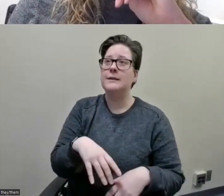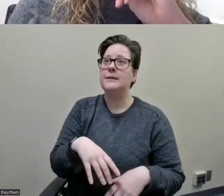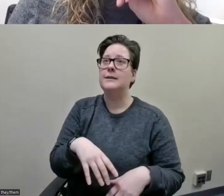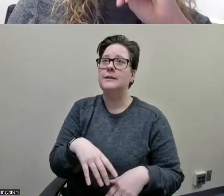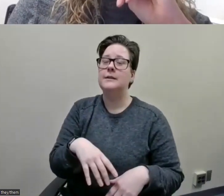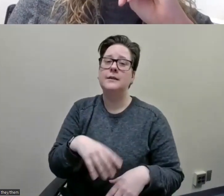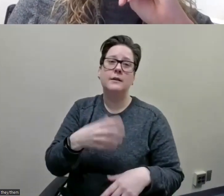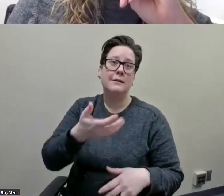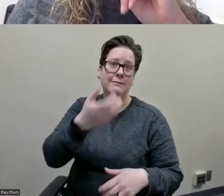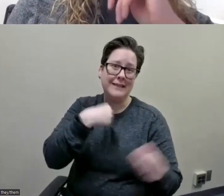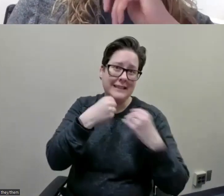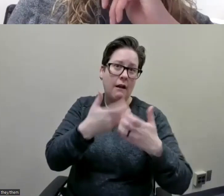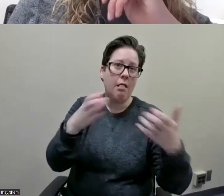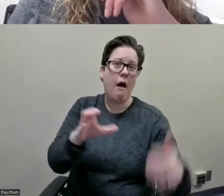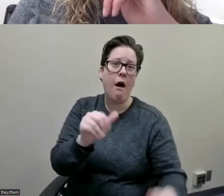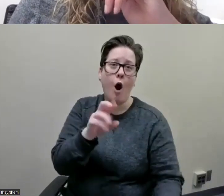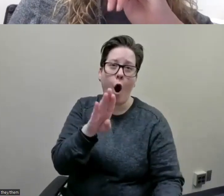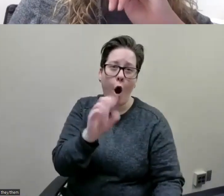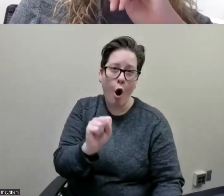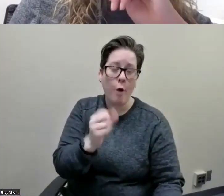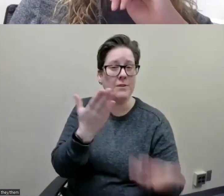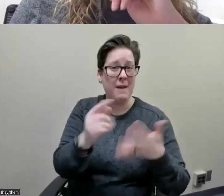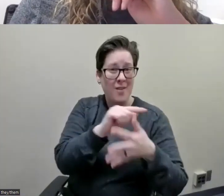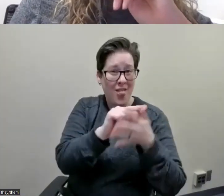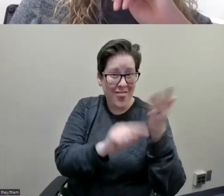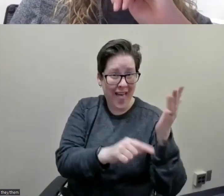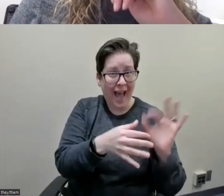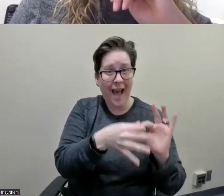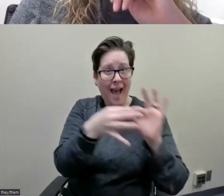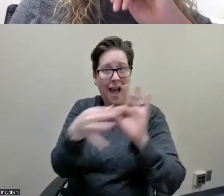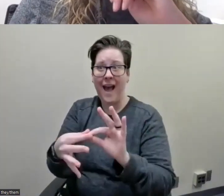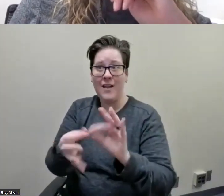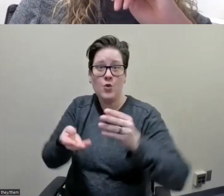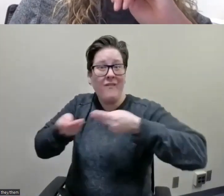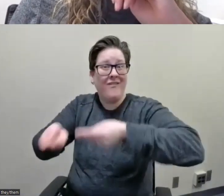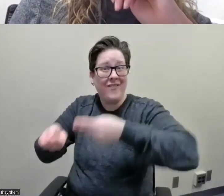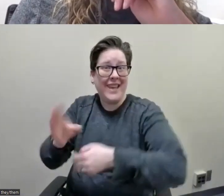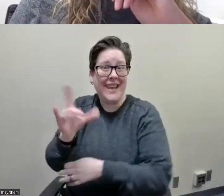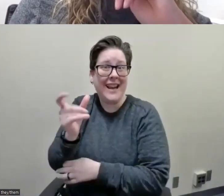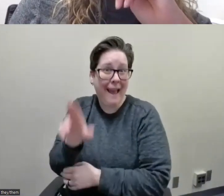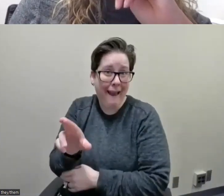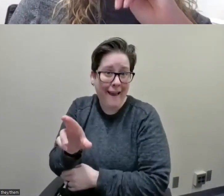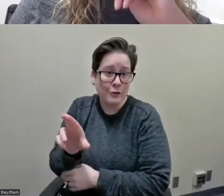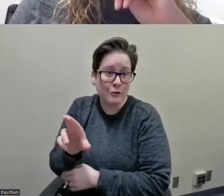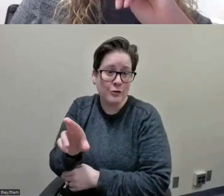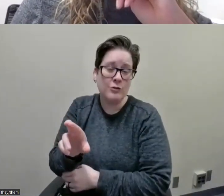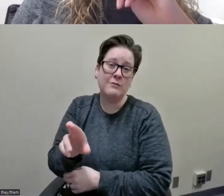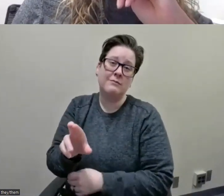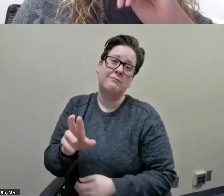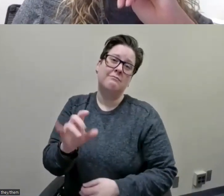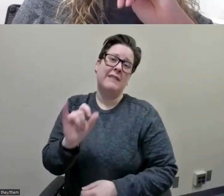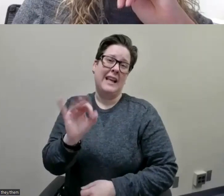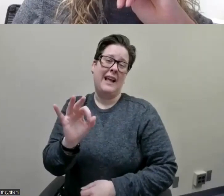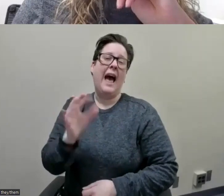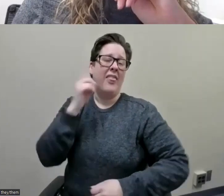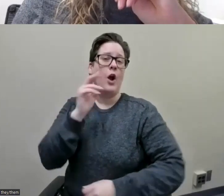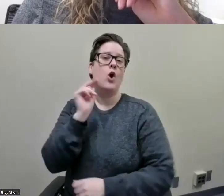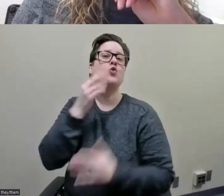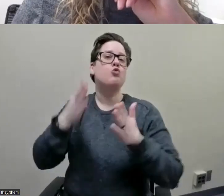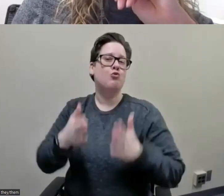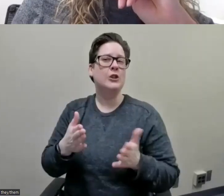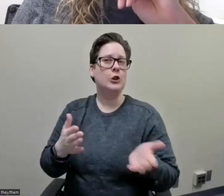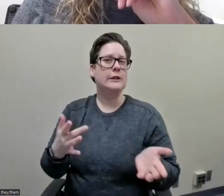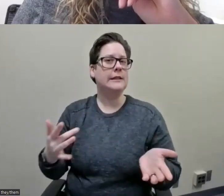of carbohydrates, are some of those things feeding cancers. And I think if you spoke to a nutritionist, they would say there's a good chance it